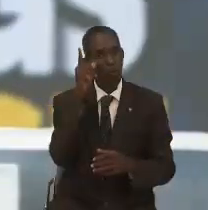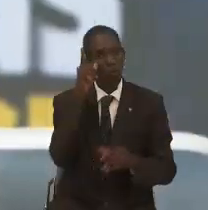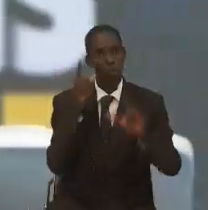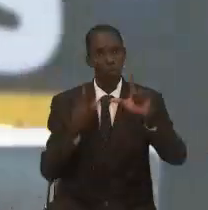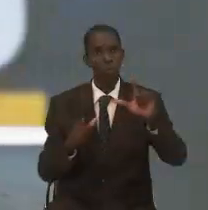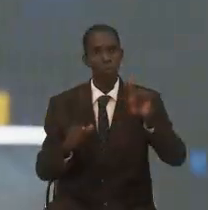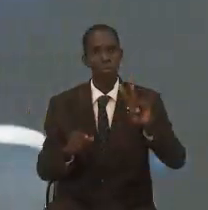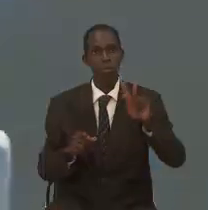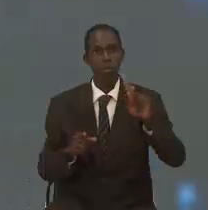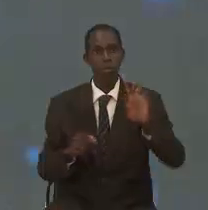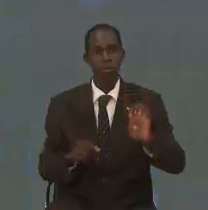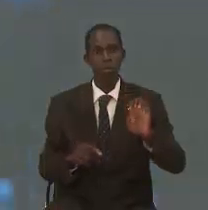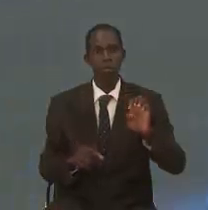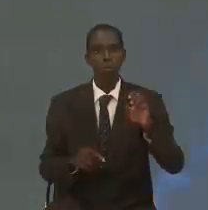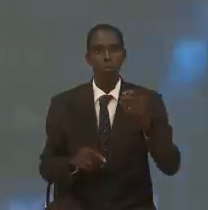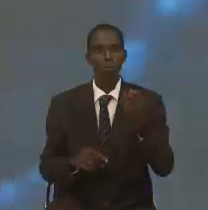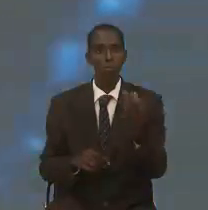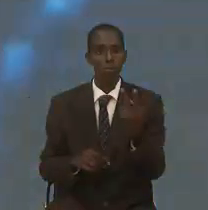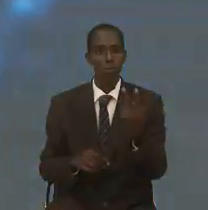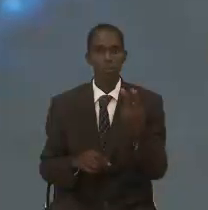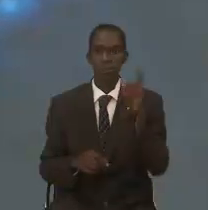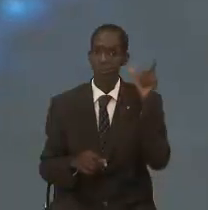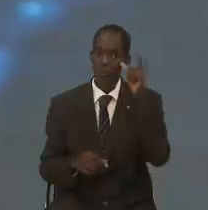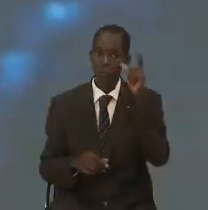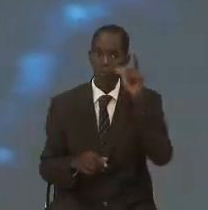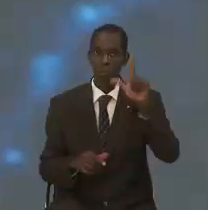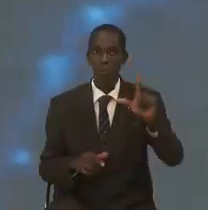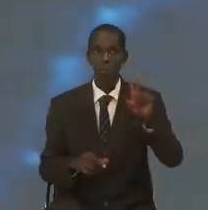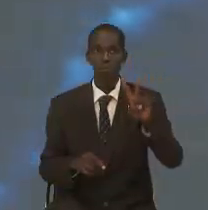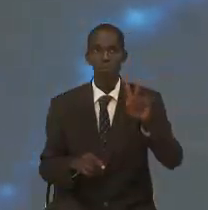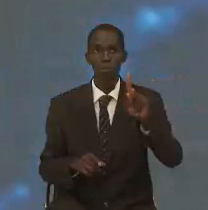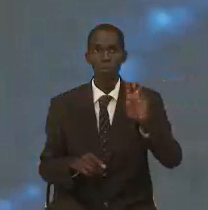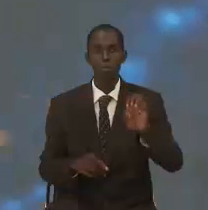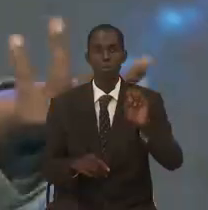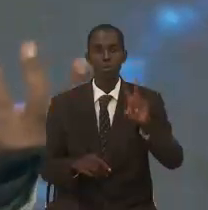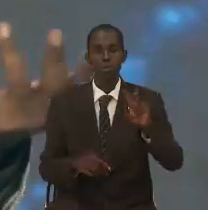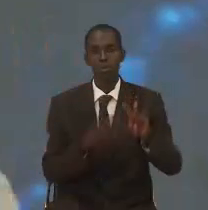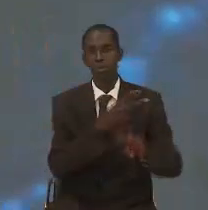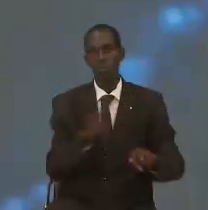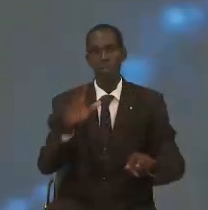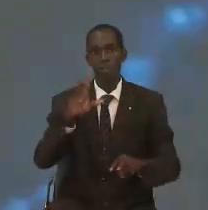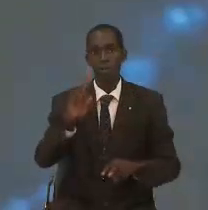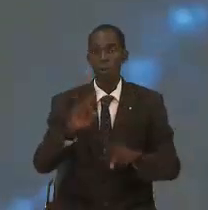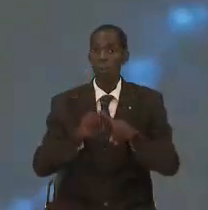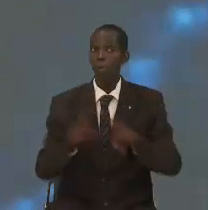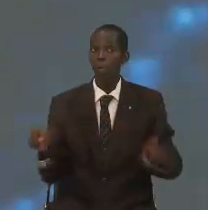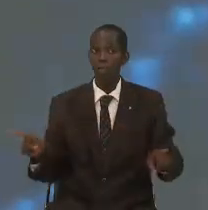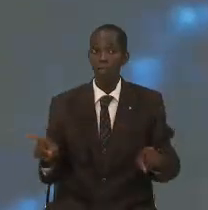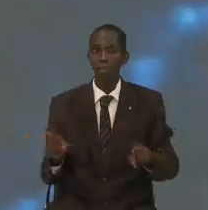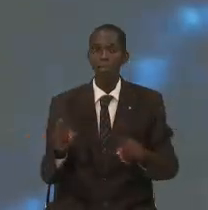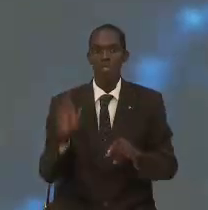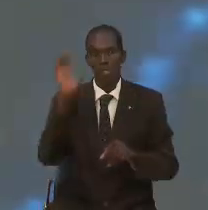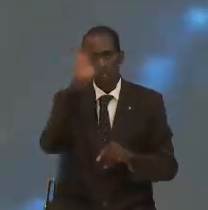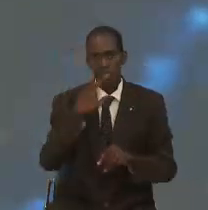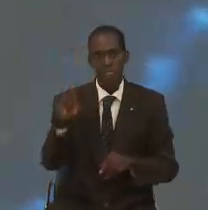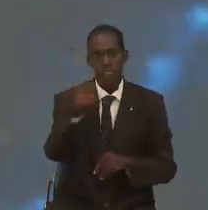him from verse 31. Luke chapter 12, verse 31. But rather, seek ye the kingdom